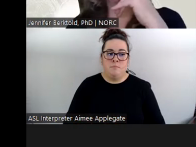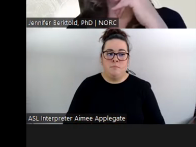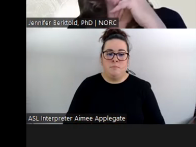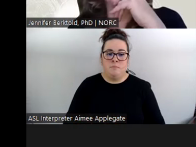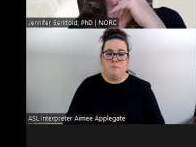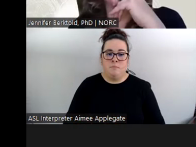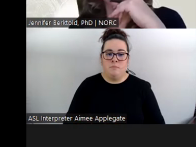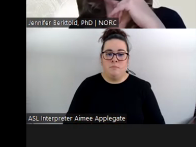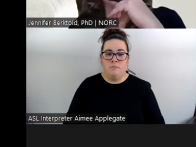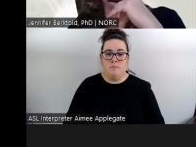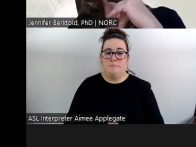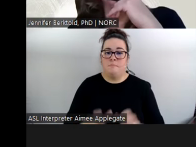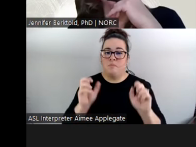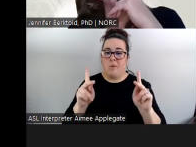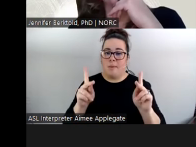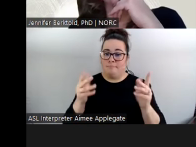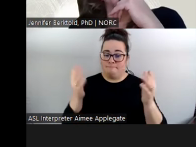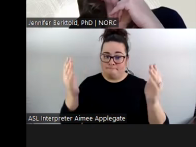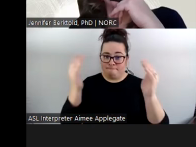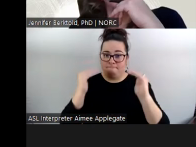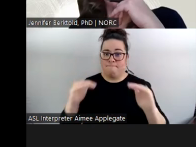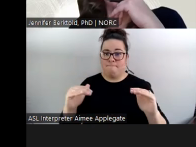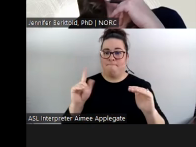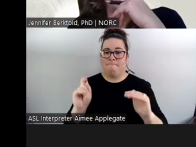Let's move on to the next question.